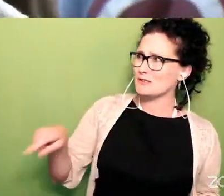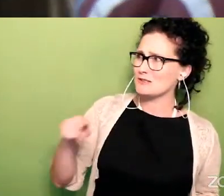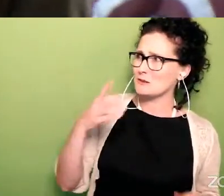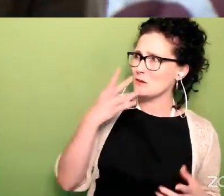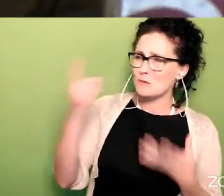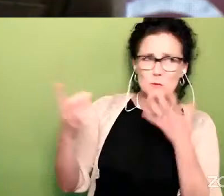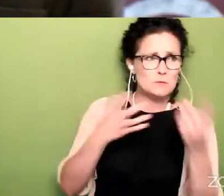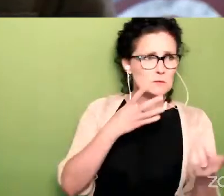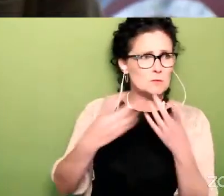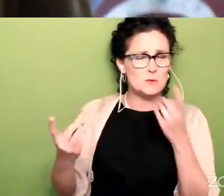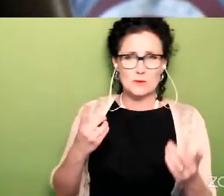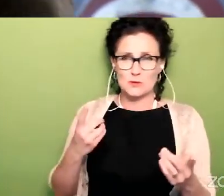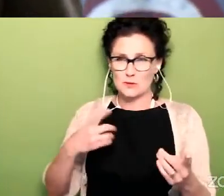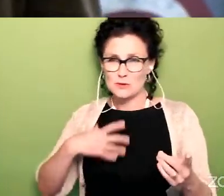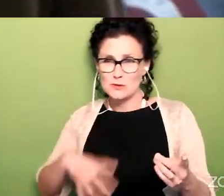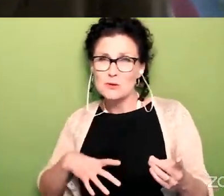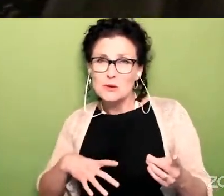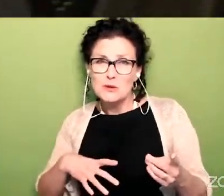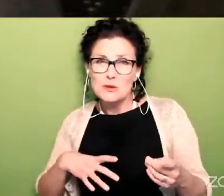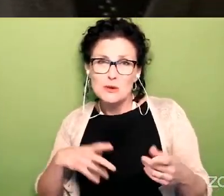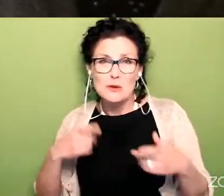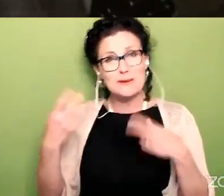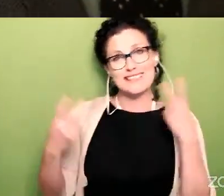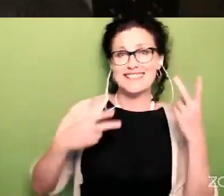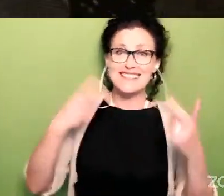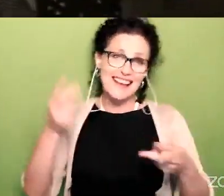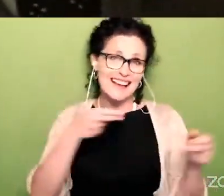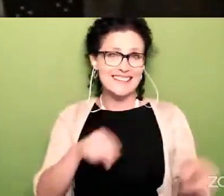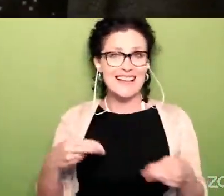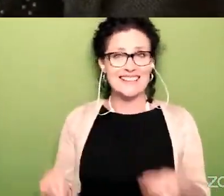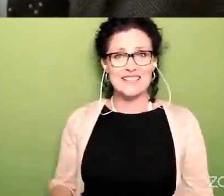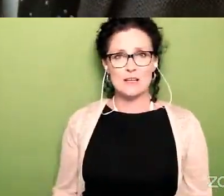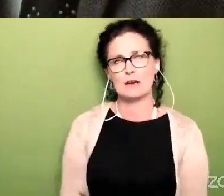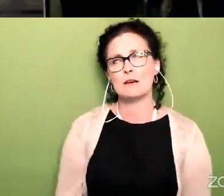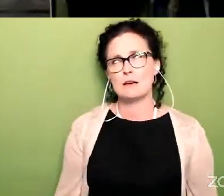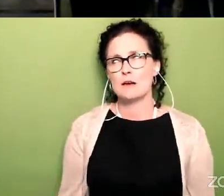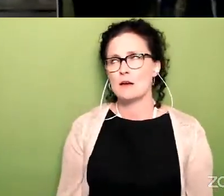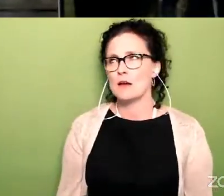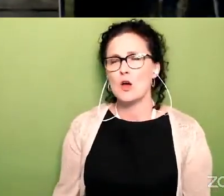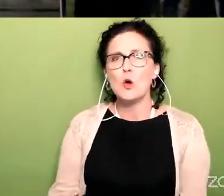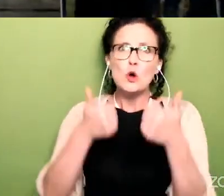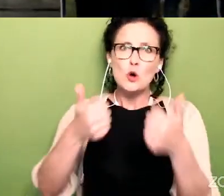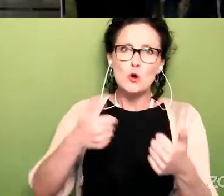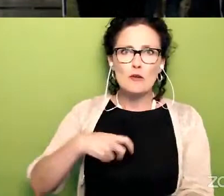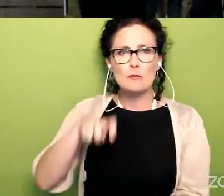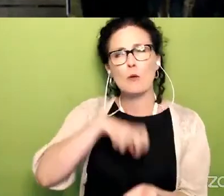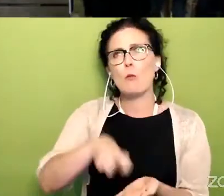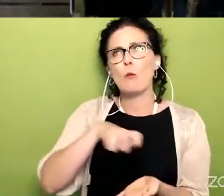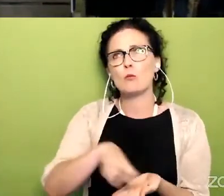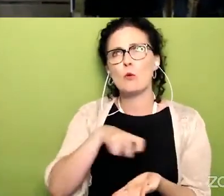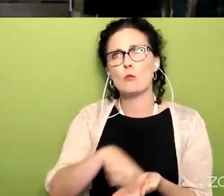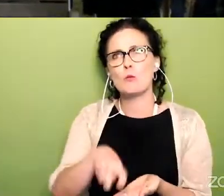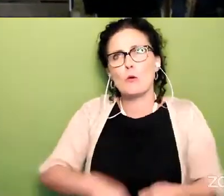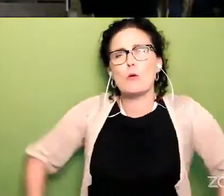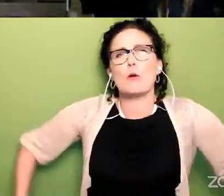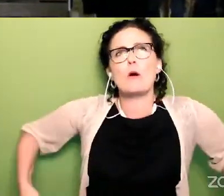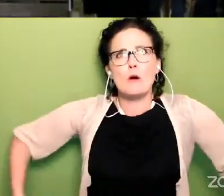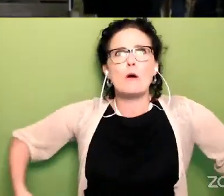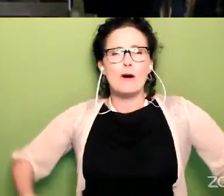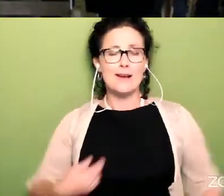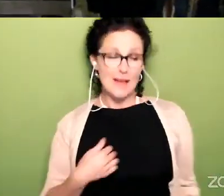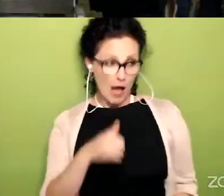walking around in the bad weather for long. I know what I am doing, Mandeep. You see over there? That is a phone